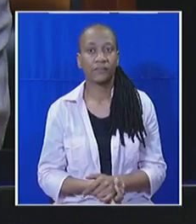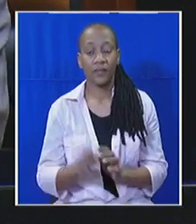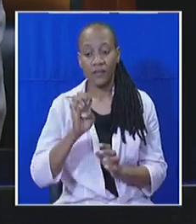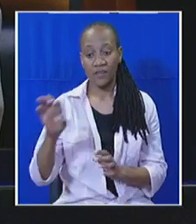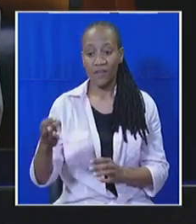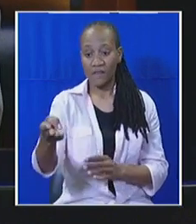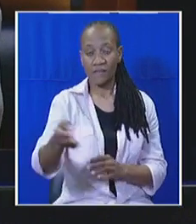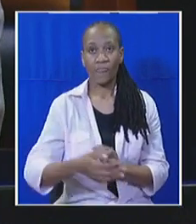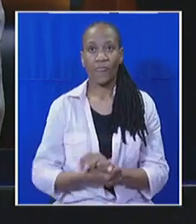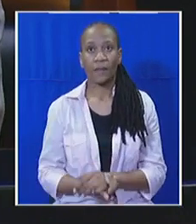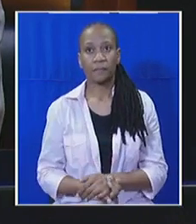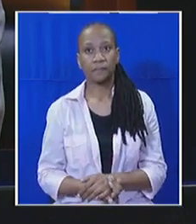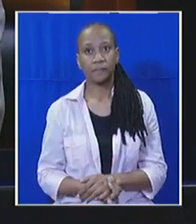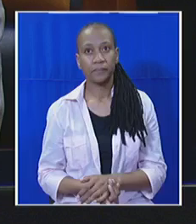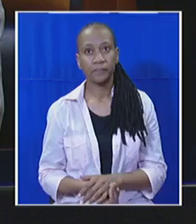EFF.